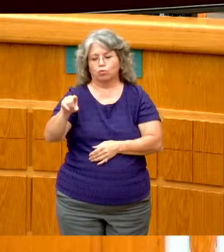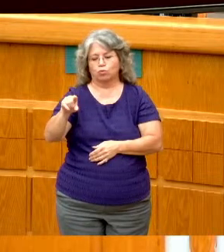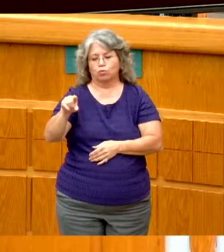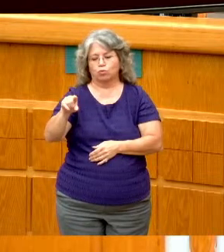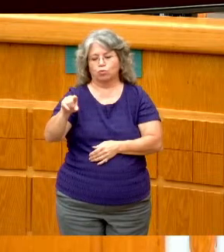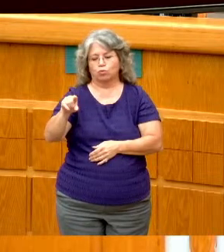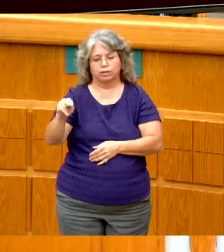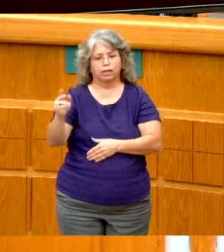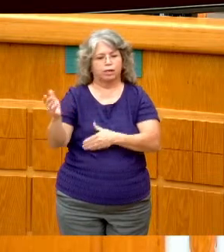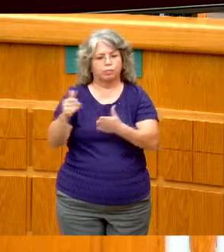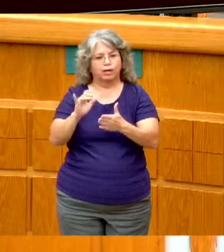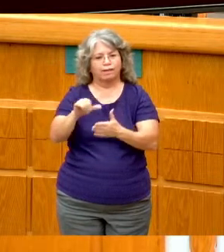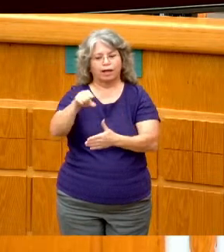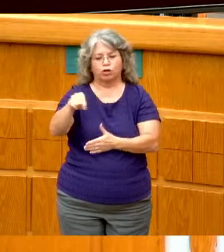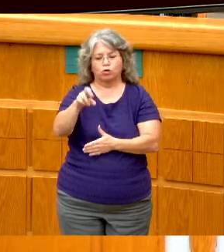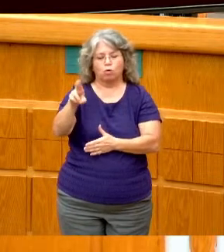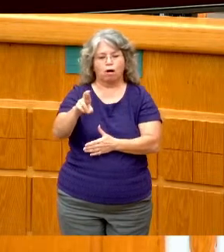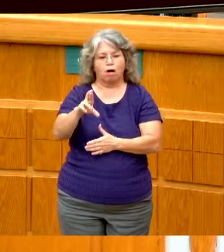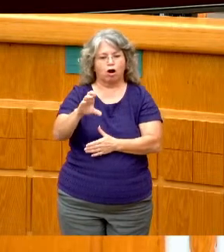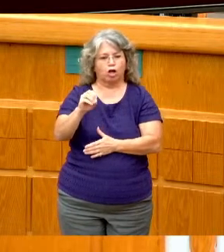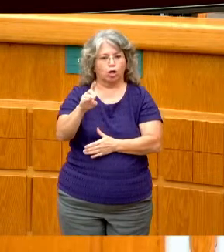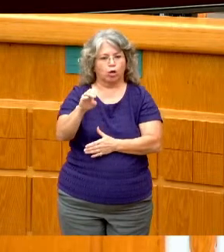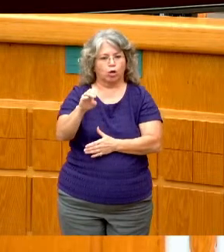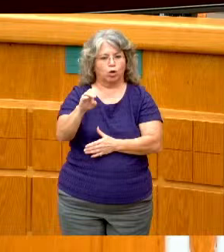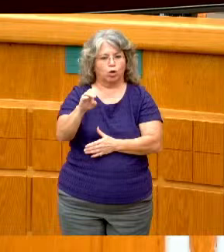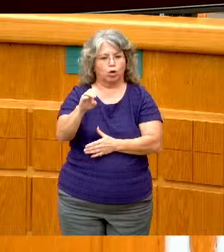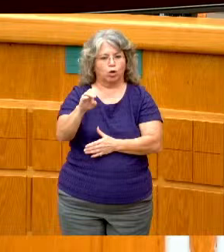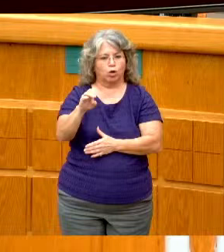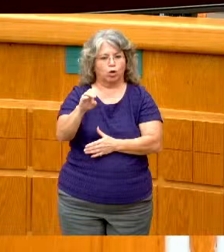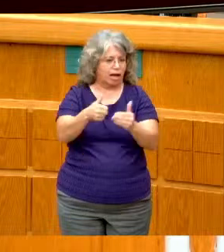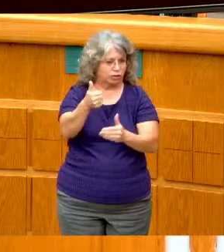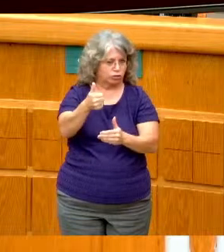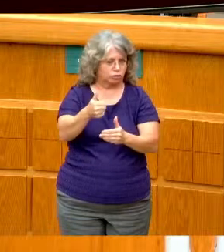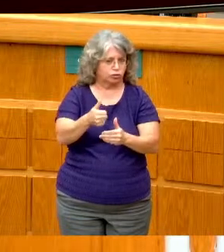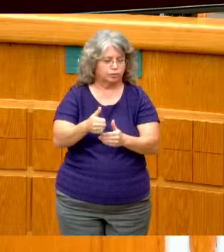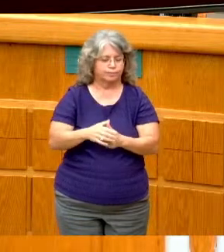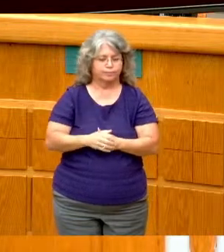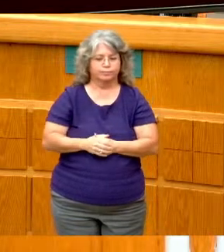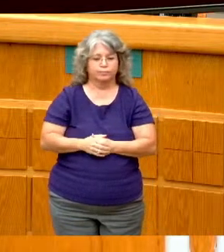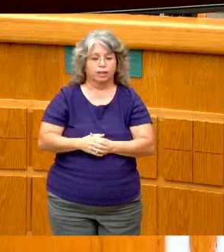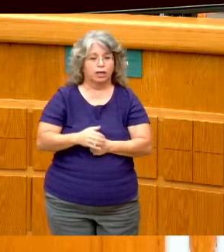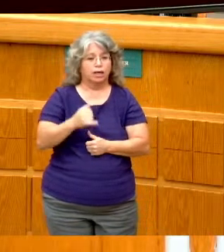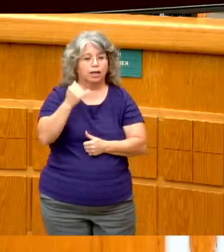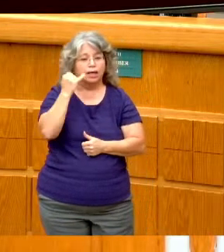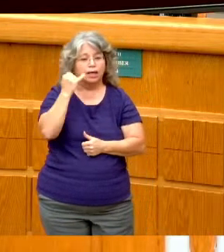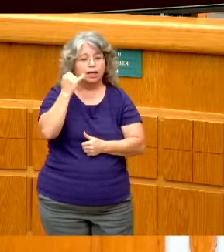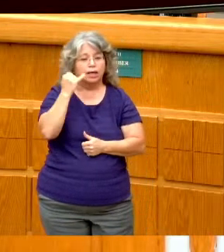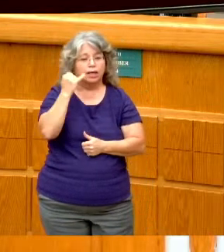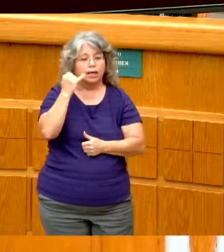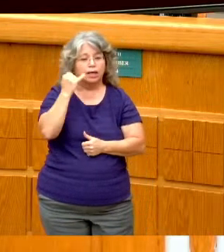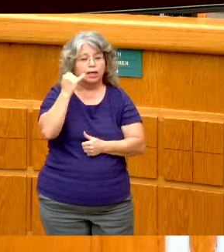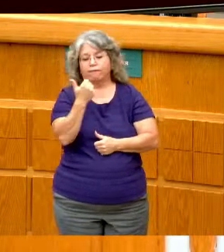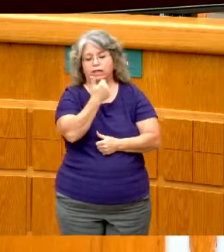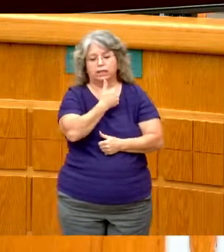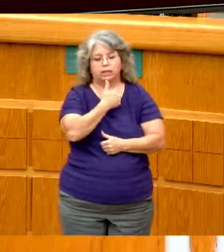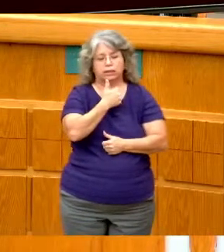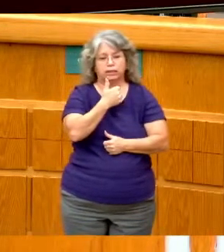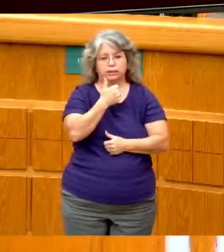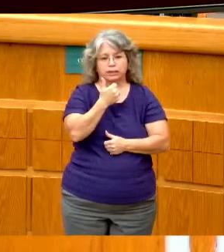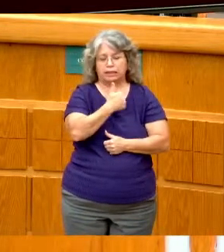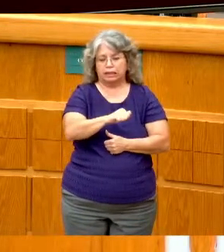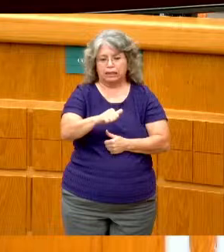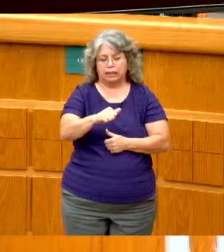the process just that much faster. If you have an adverse reaction after receiving